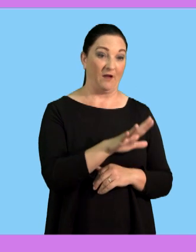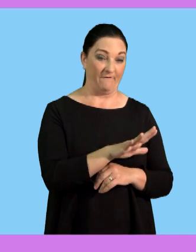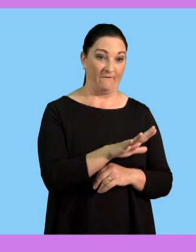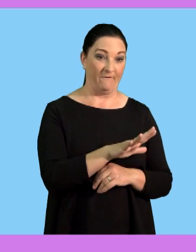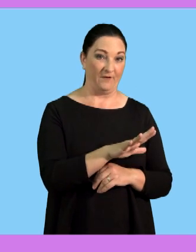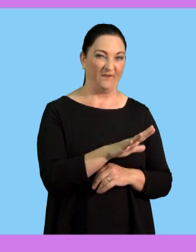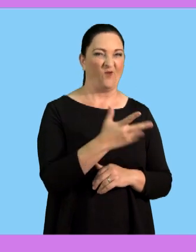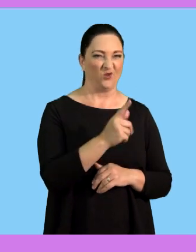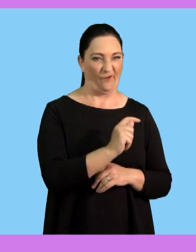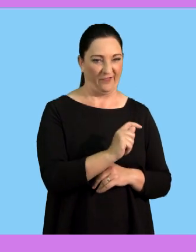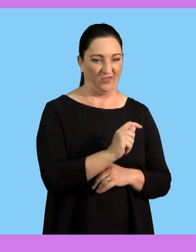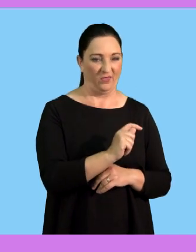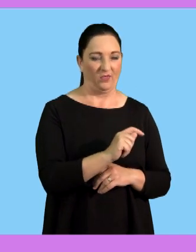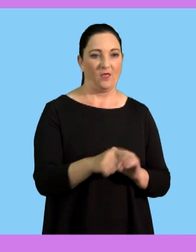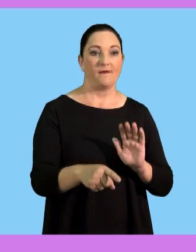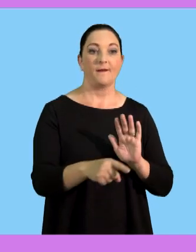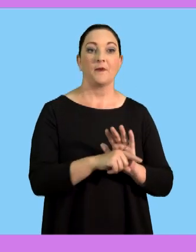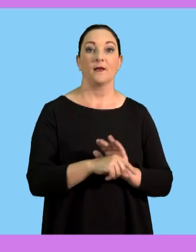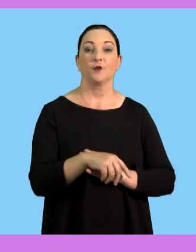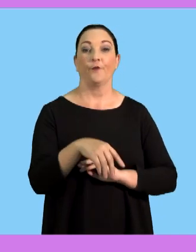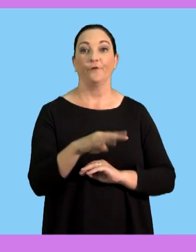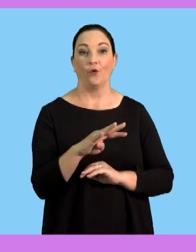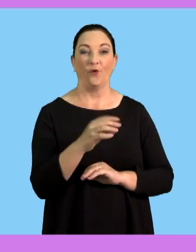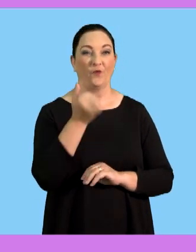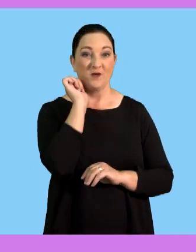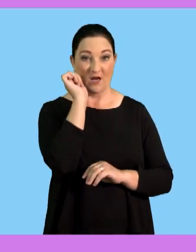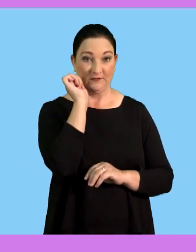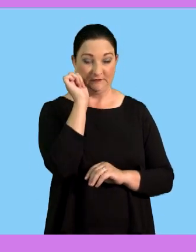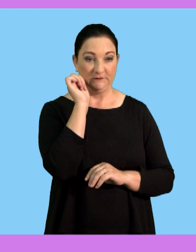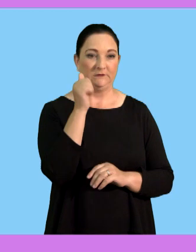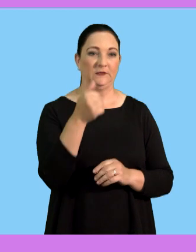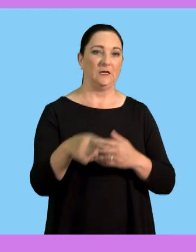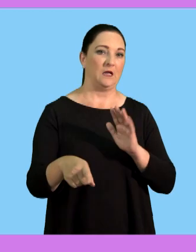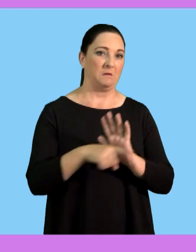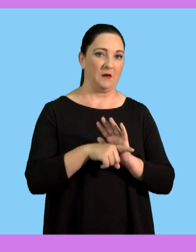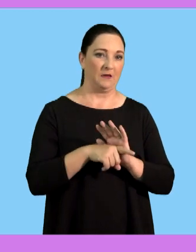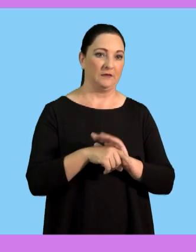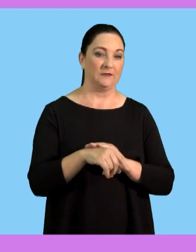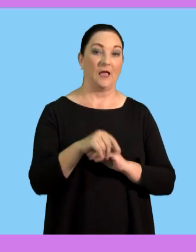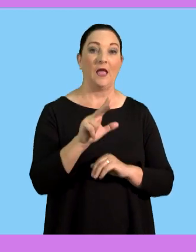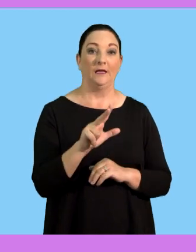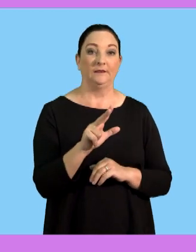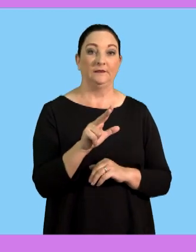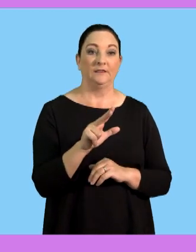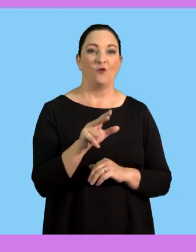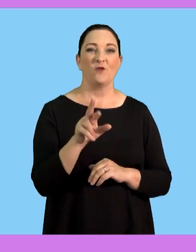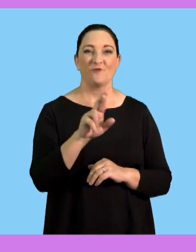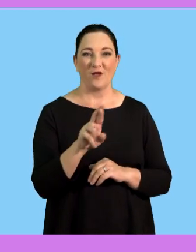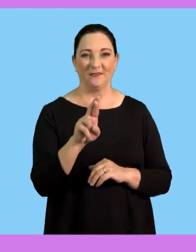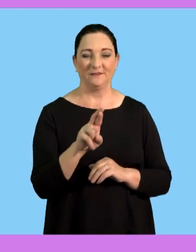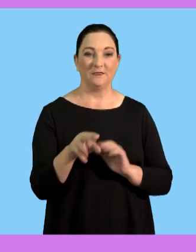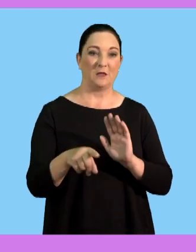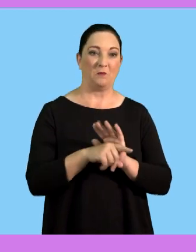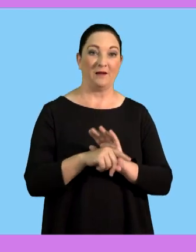the 5 with toffee, minus the 4 with nuts, minus the 8